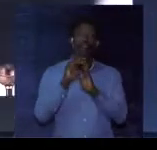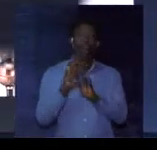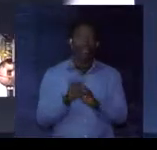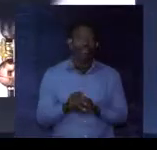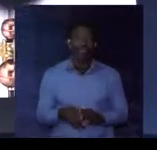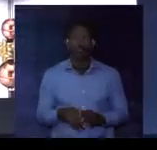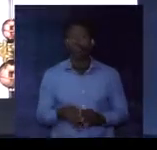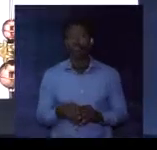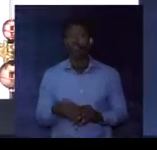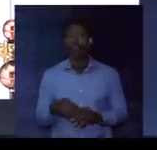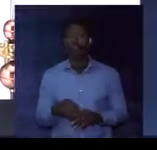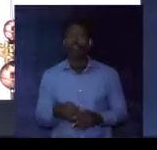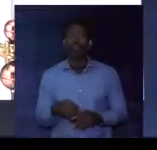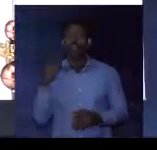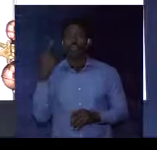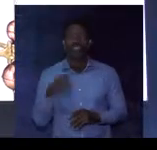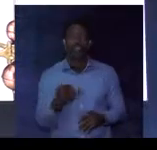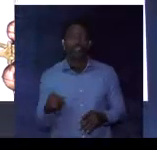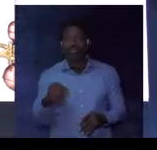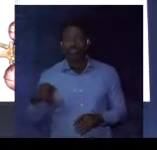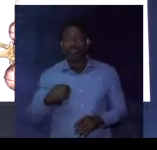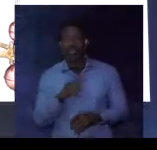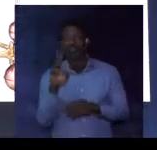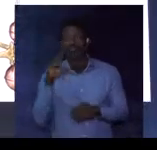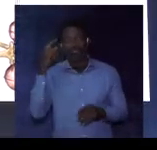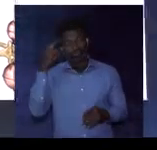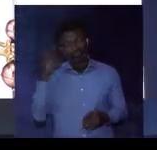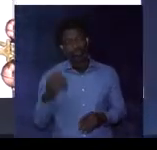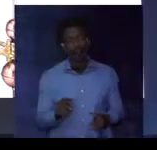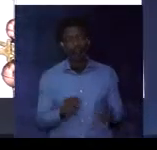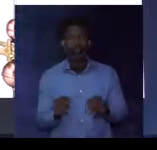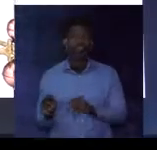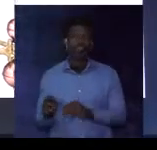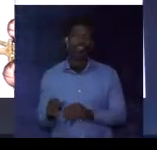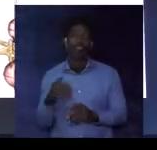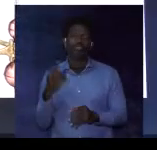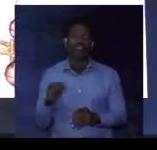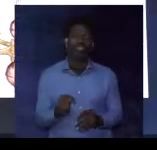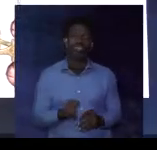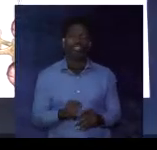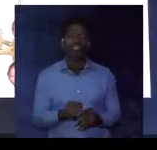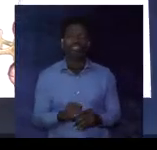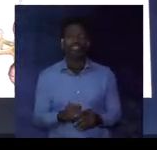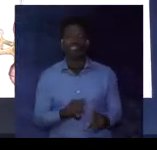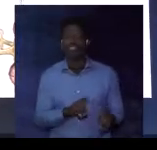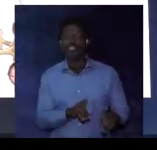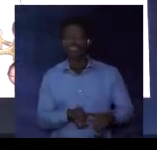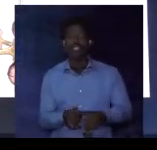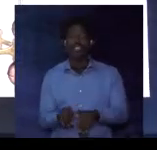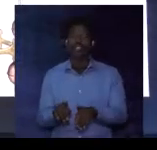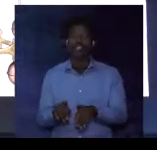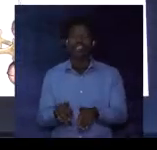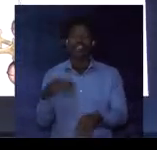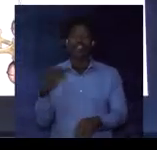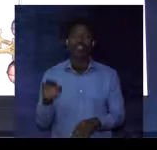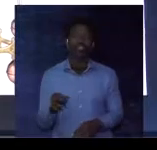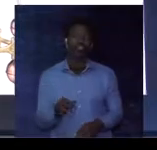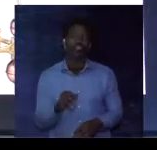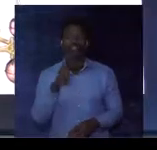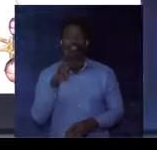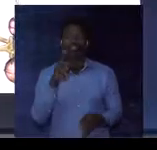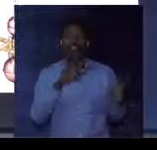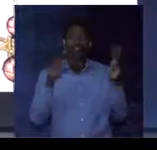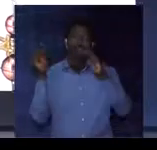the instrument used for measuring the direction of wind is wind vane. Is what? Wind vane. That is